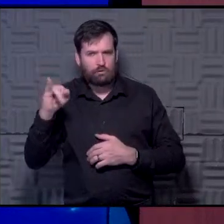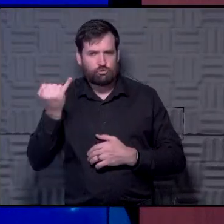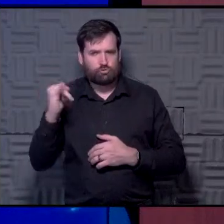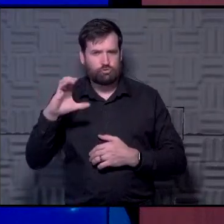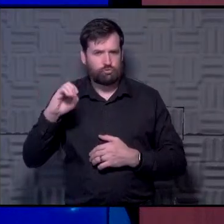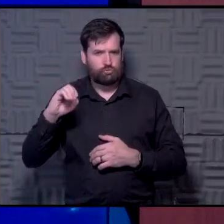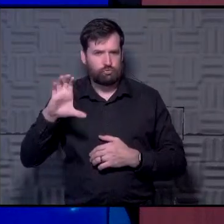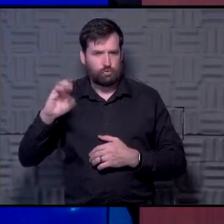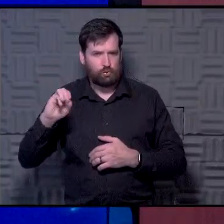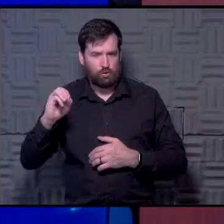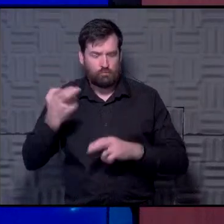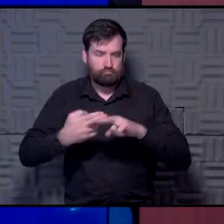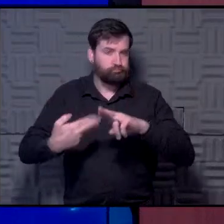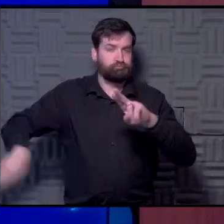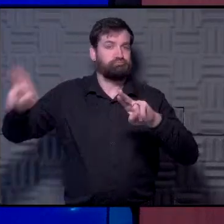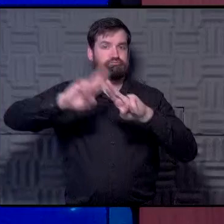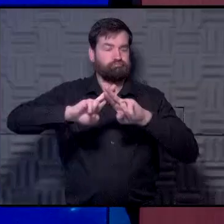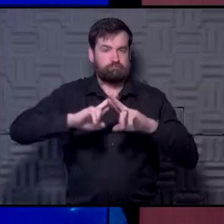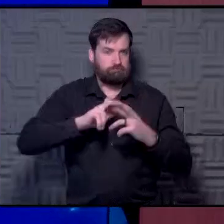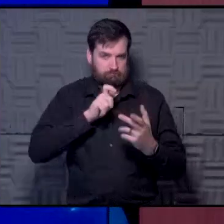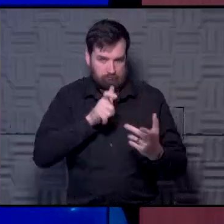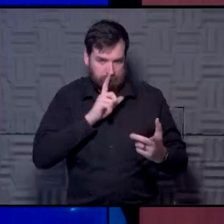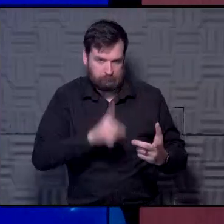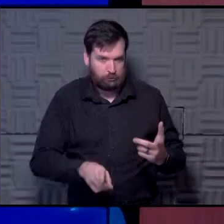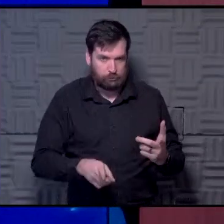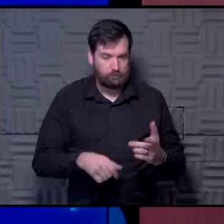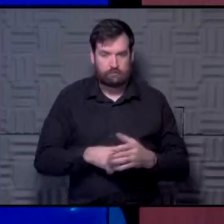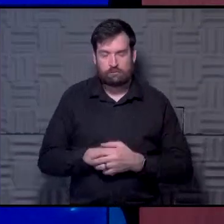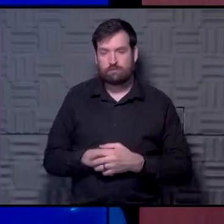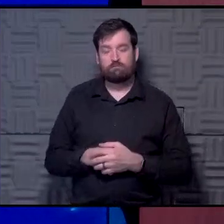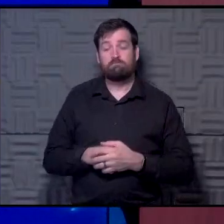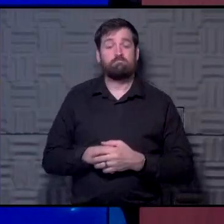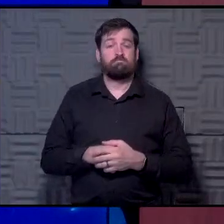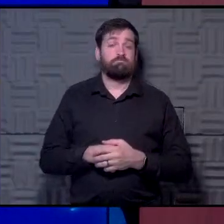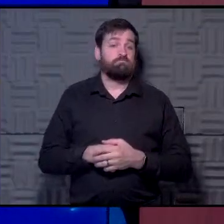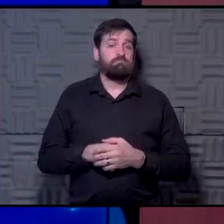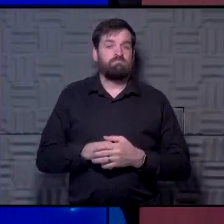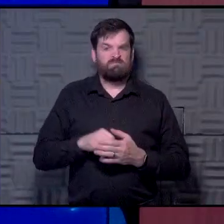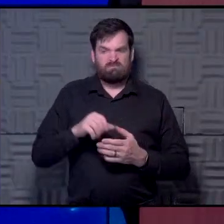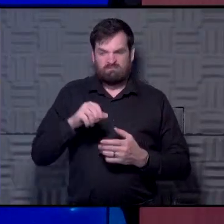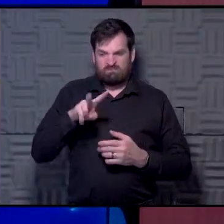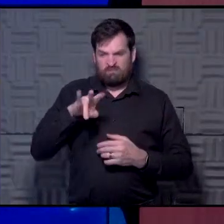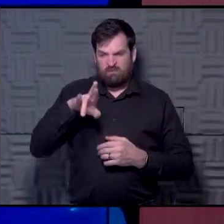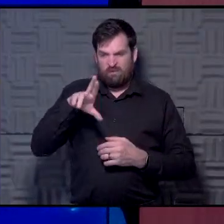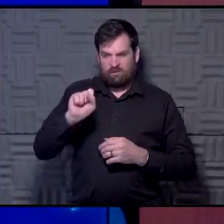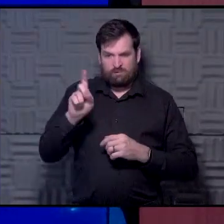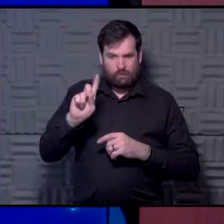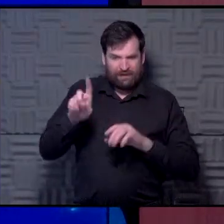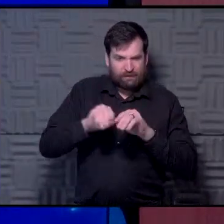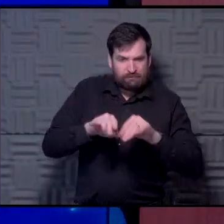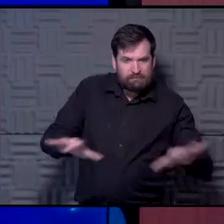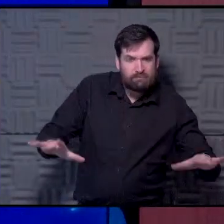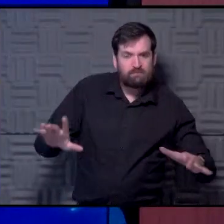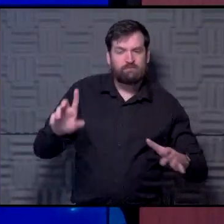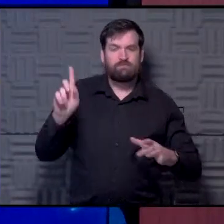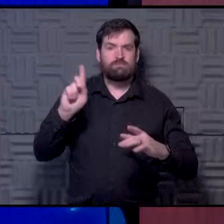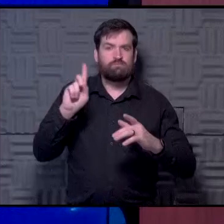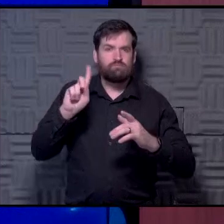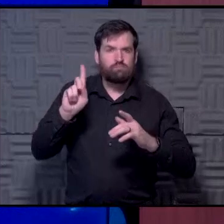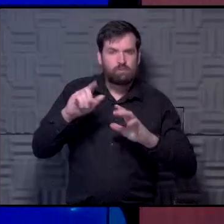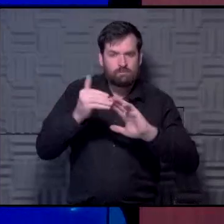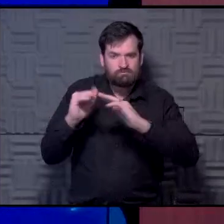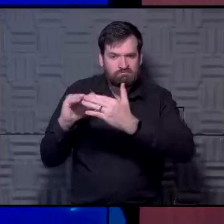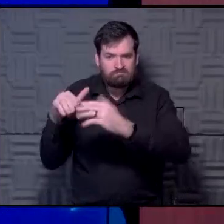County specifically, I'm not sure that I understand that as well. I mean, I think it comes down to where's the virus being transmitted and what population is it getting into the